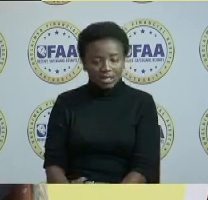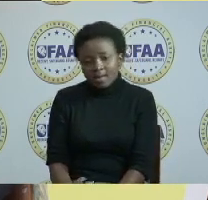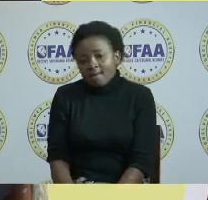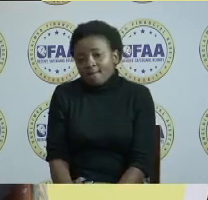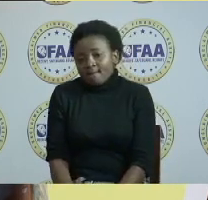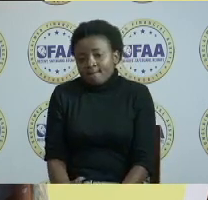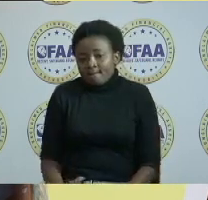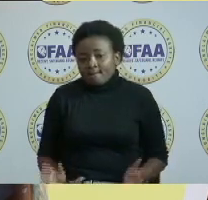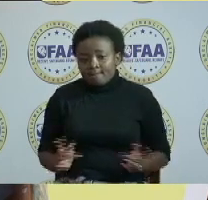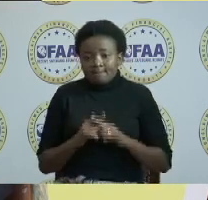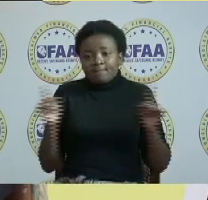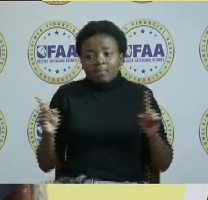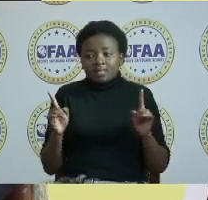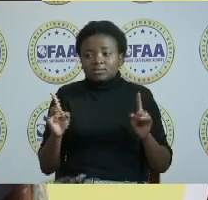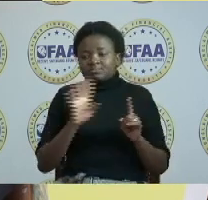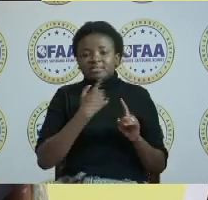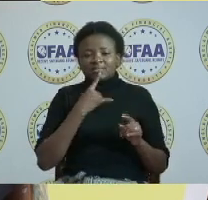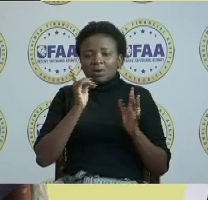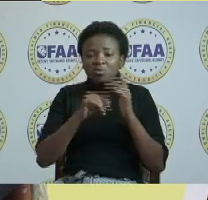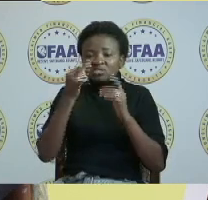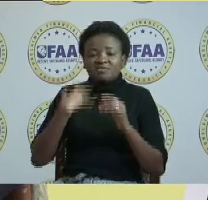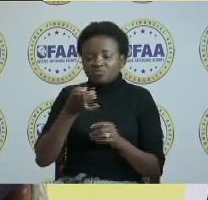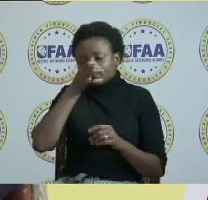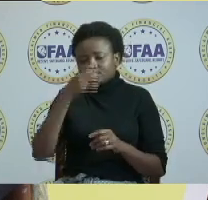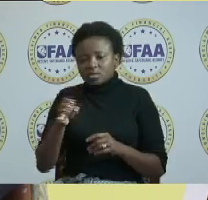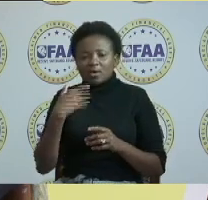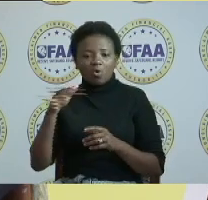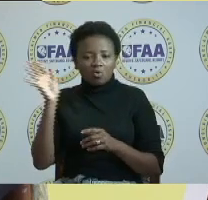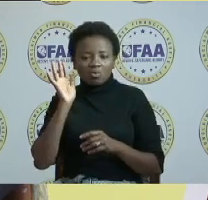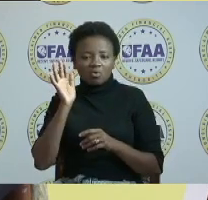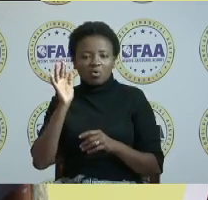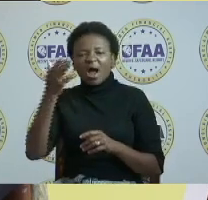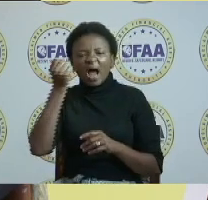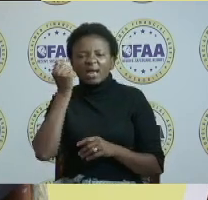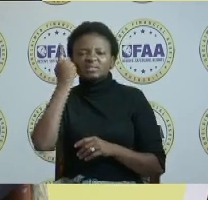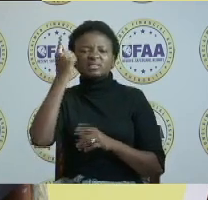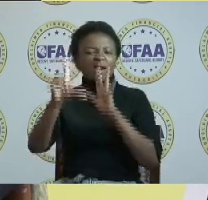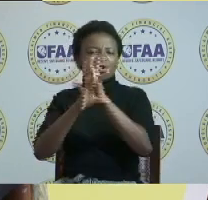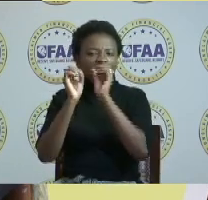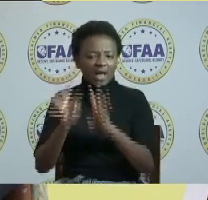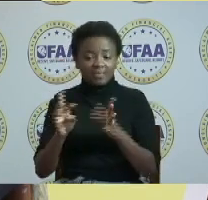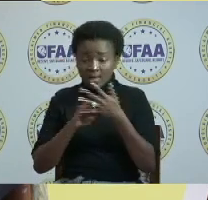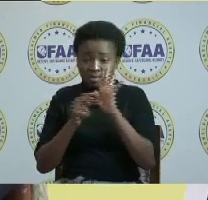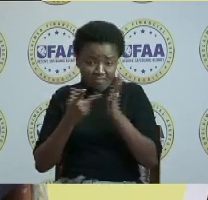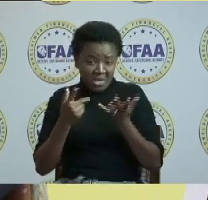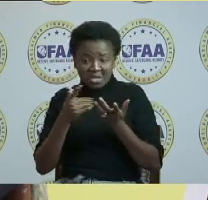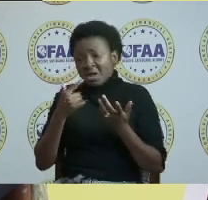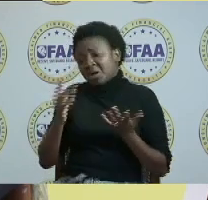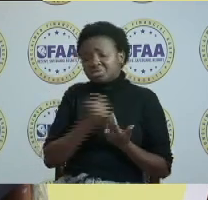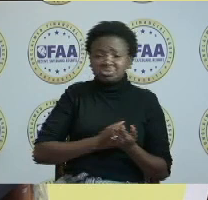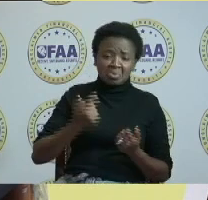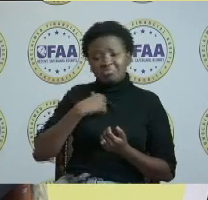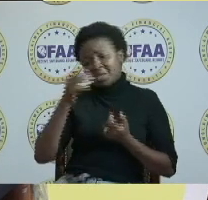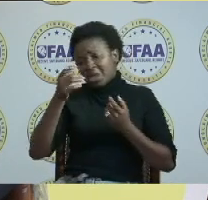unfortunate, as they say, ignorance of law is not a form of defense. Section 33 defines some penalties